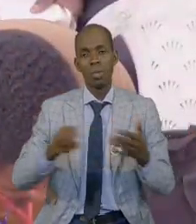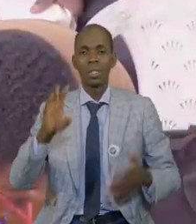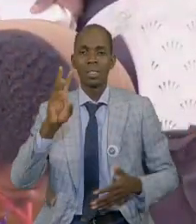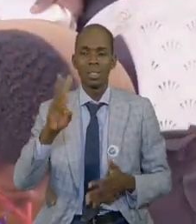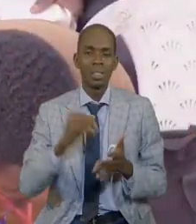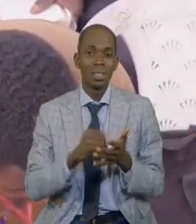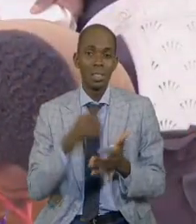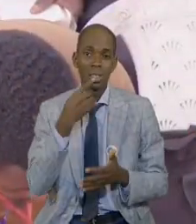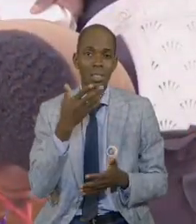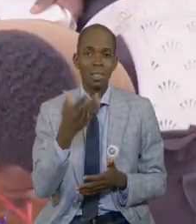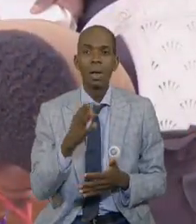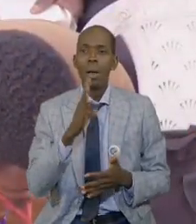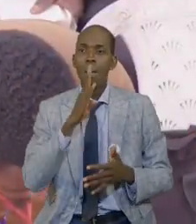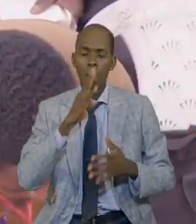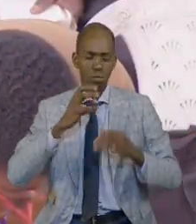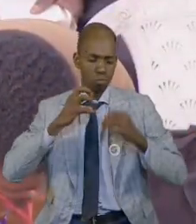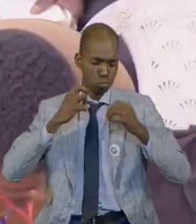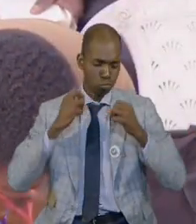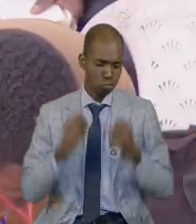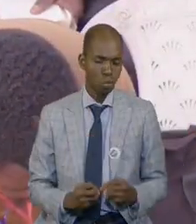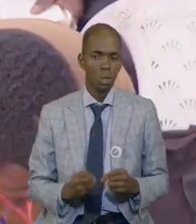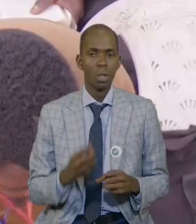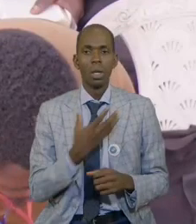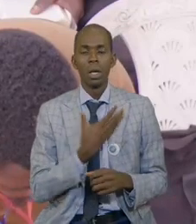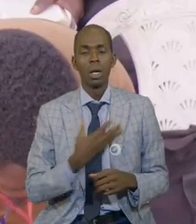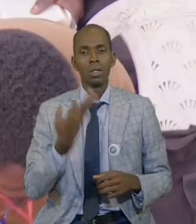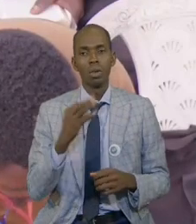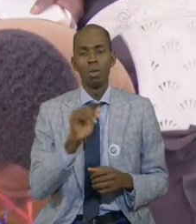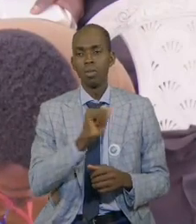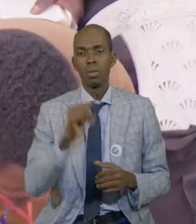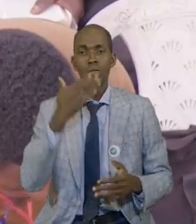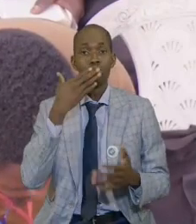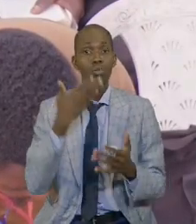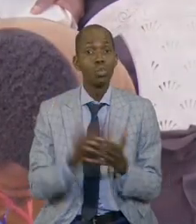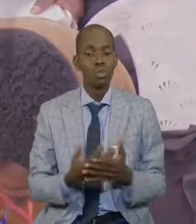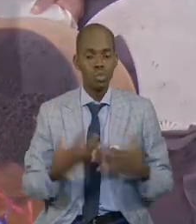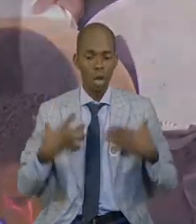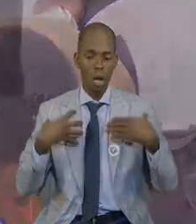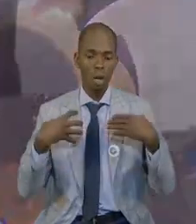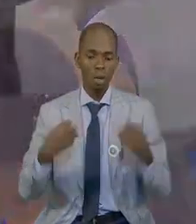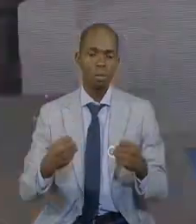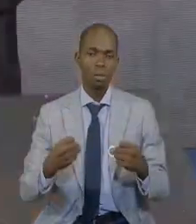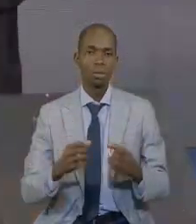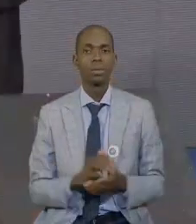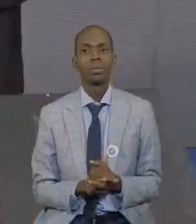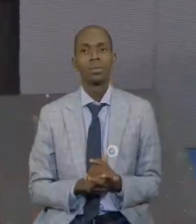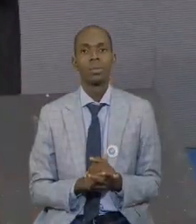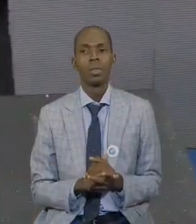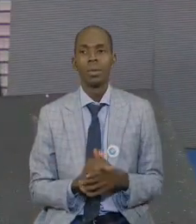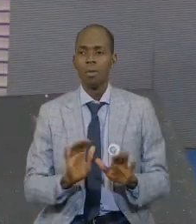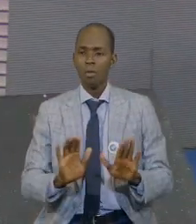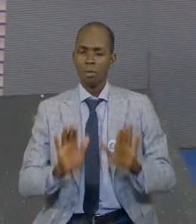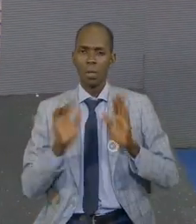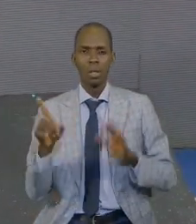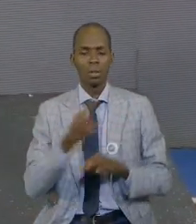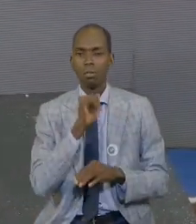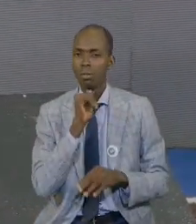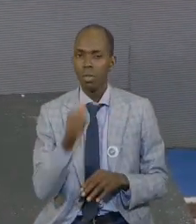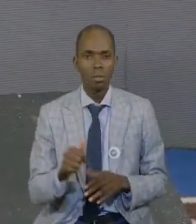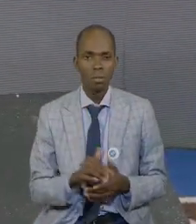says but stronger and of a good courage fear thou knows